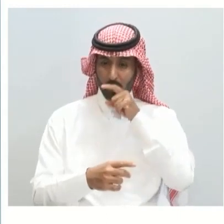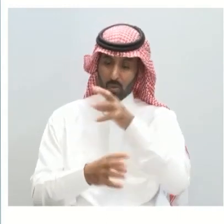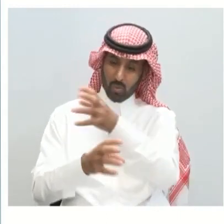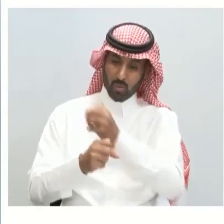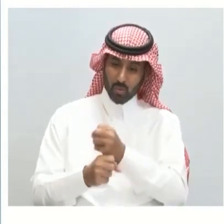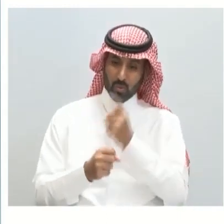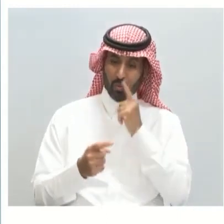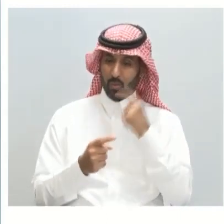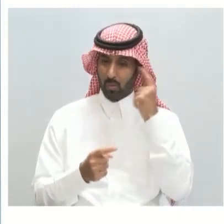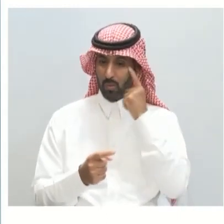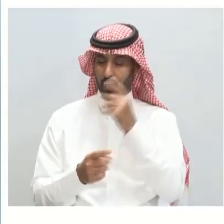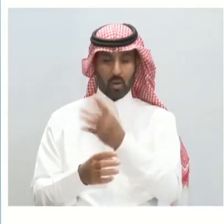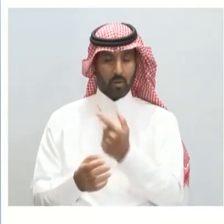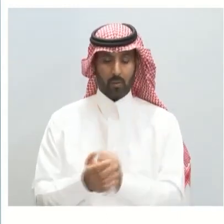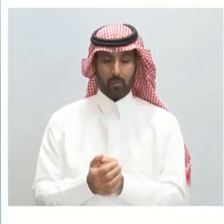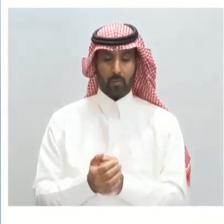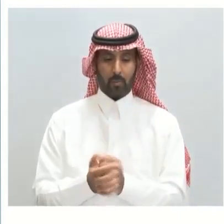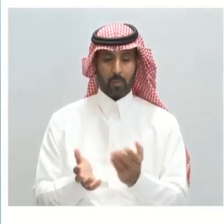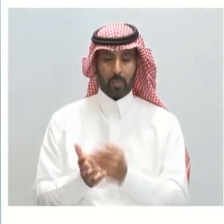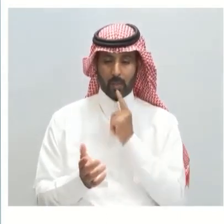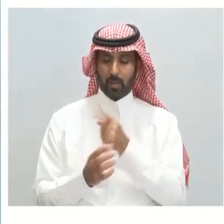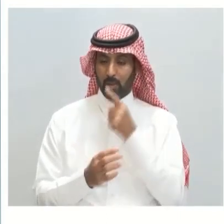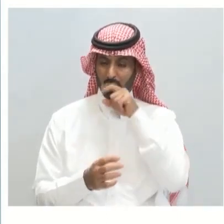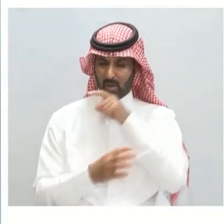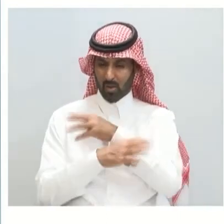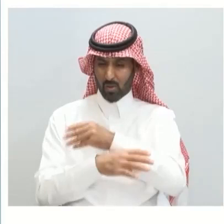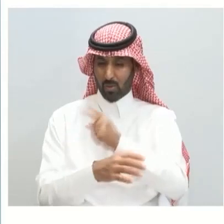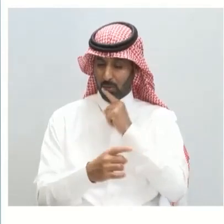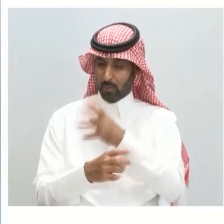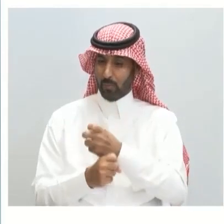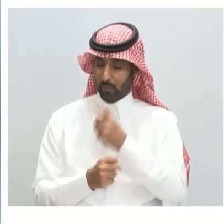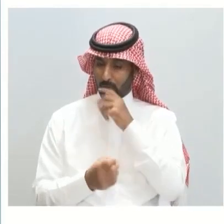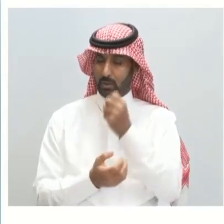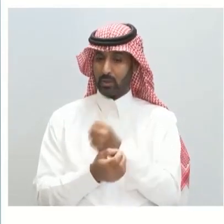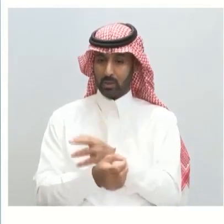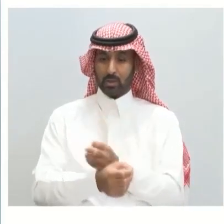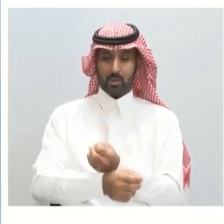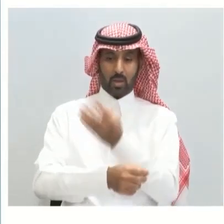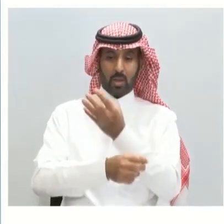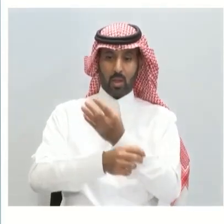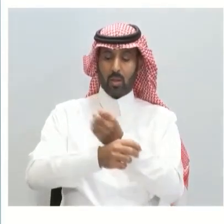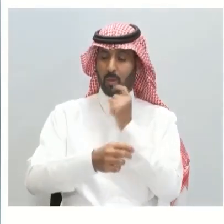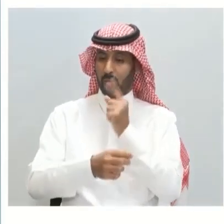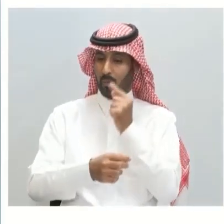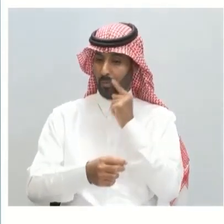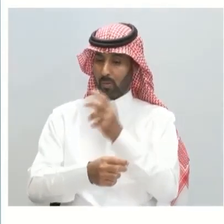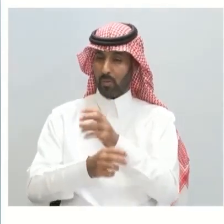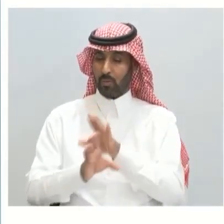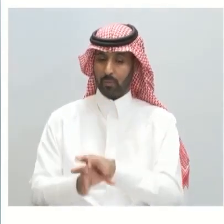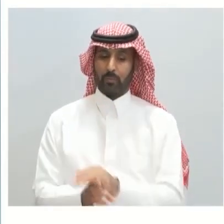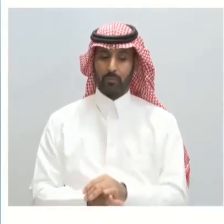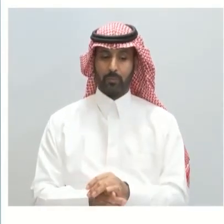if all you think about is how you are going to sell them. Falcons deserve respect and admiration. I often feel we have the best of both